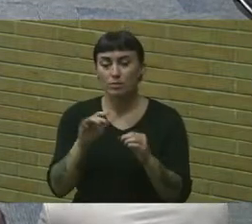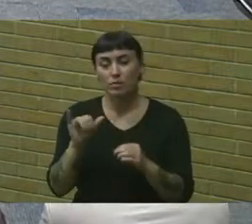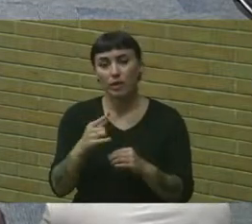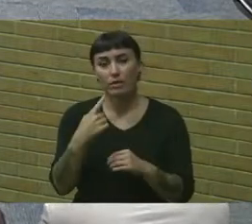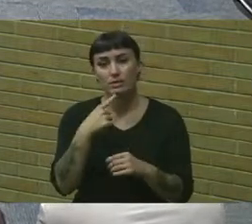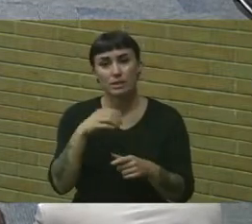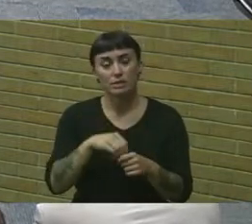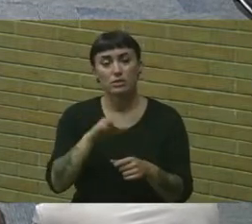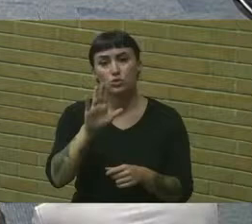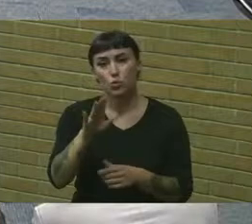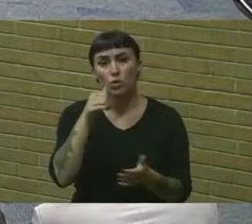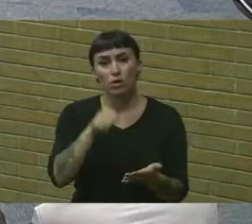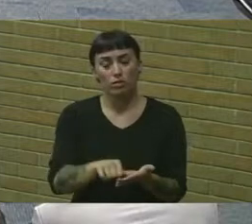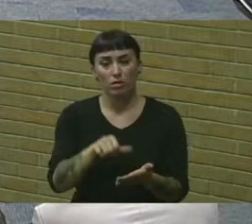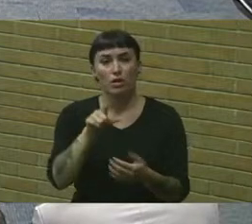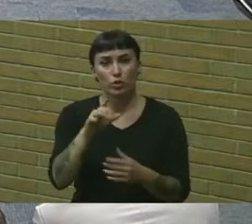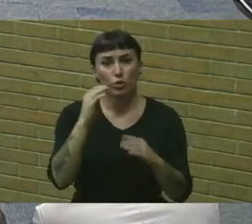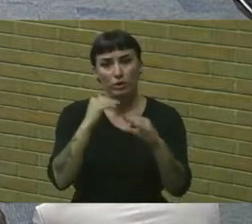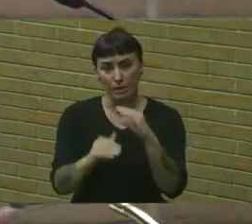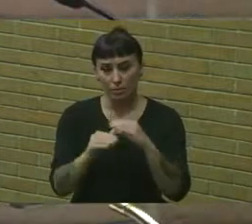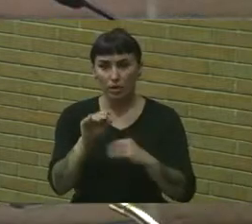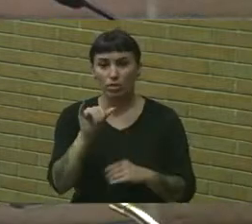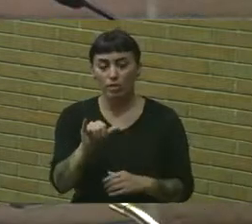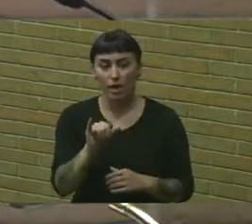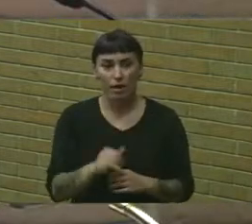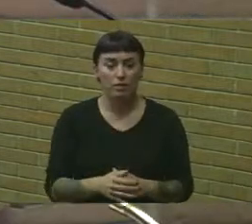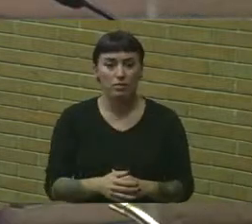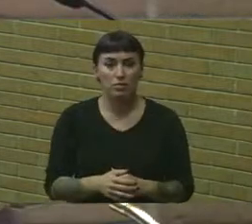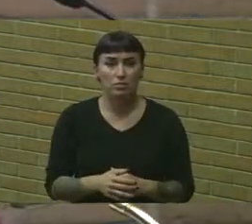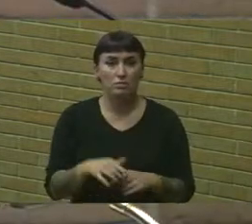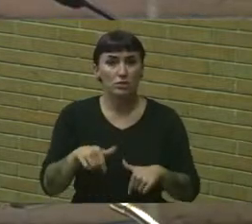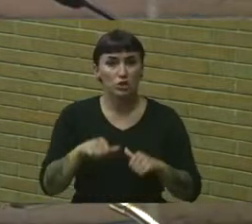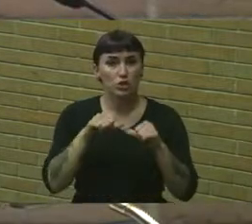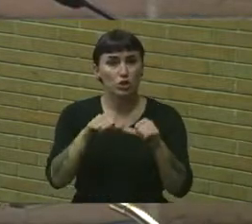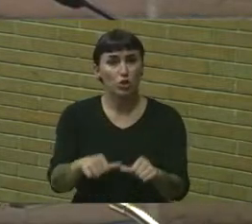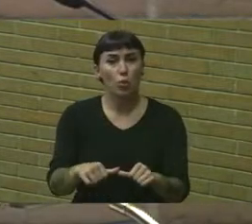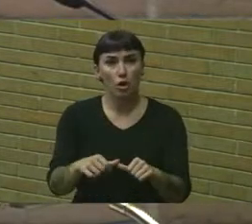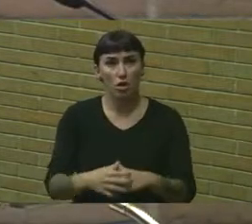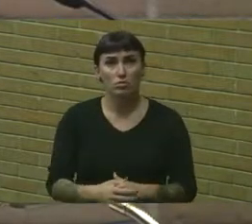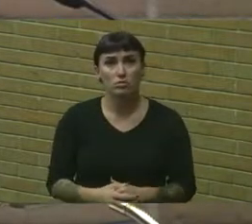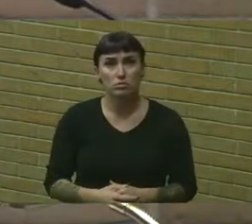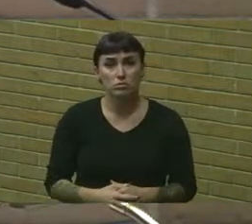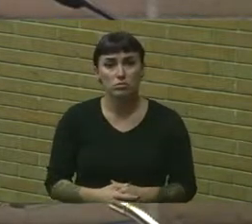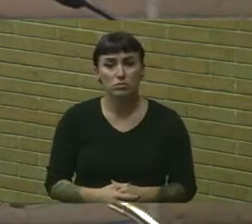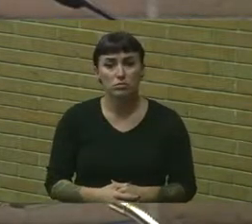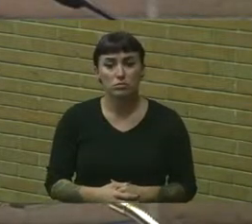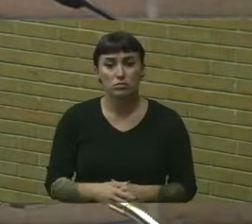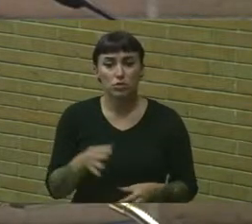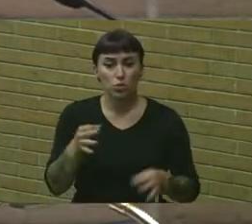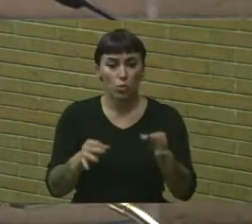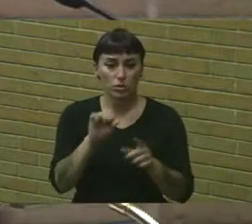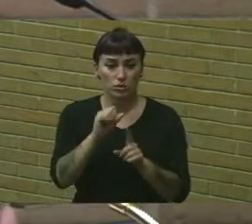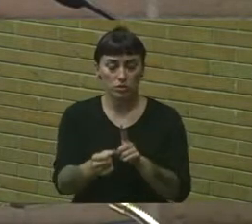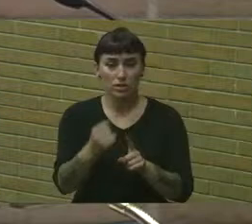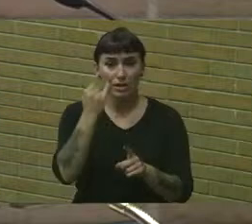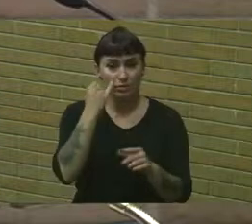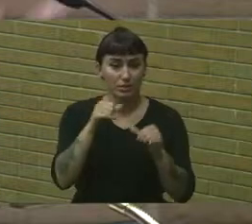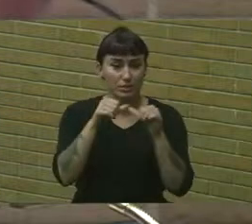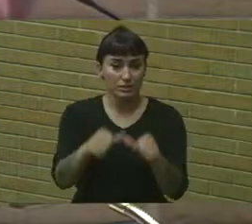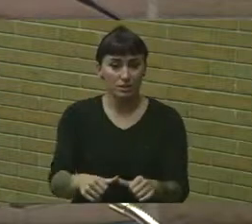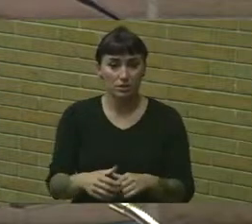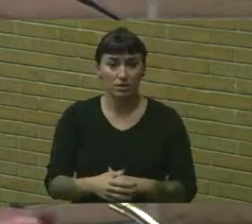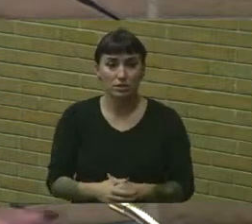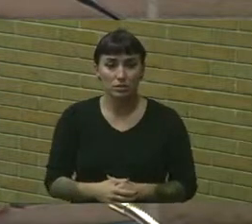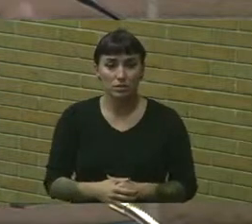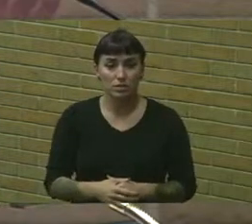in your letter, your email, that this could go on to the court situation if it continues. Well,